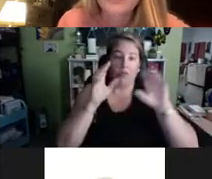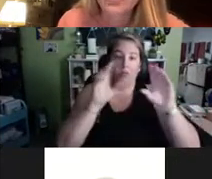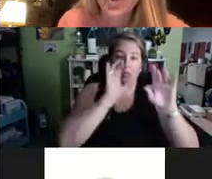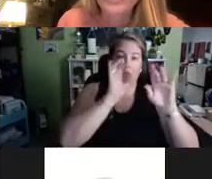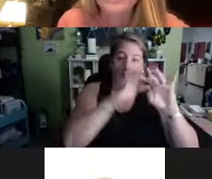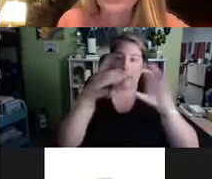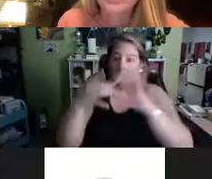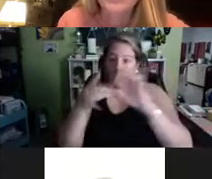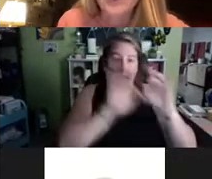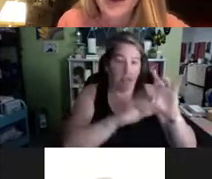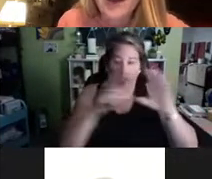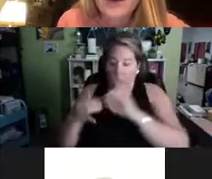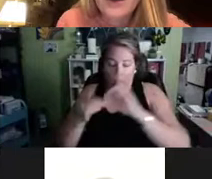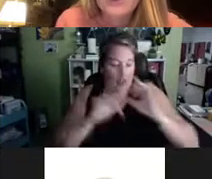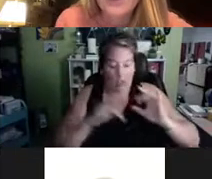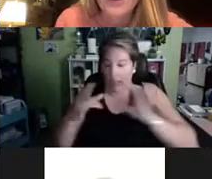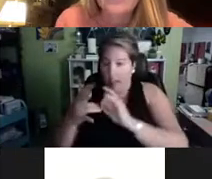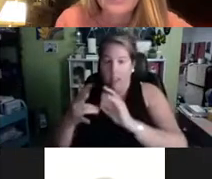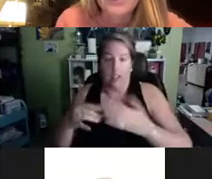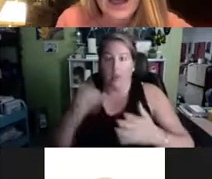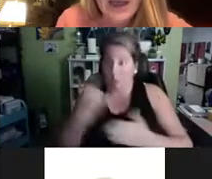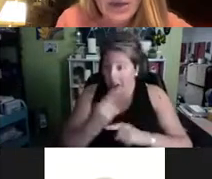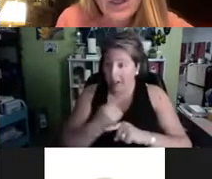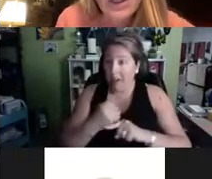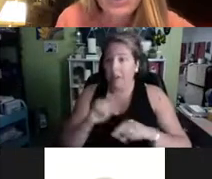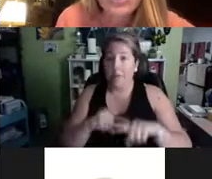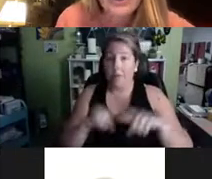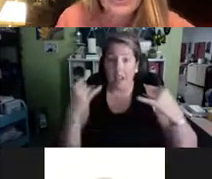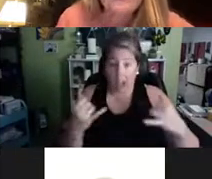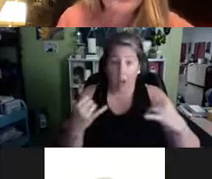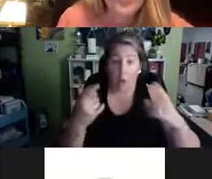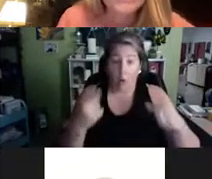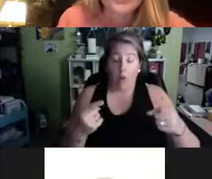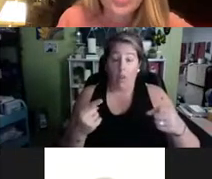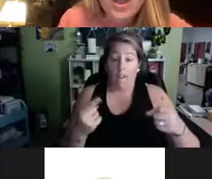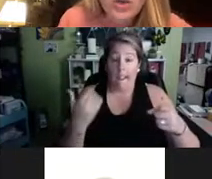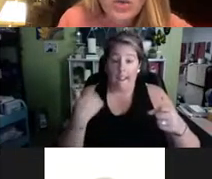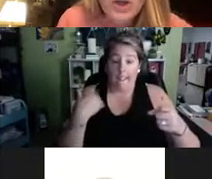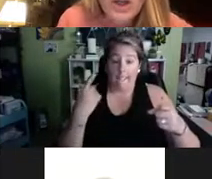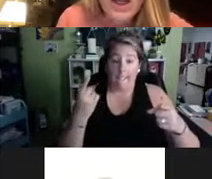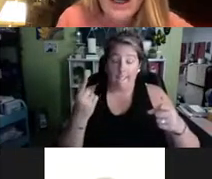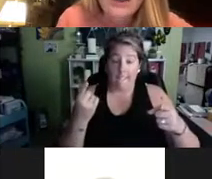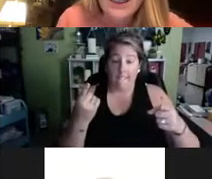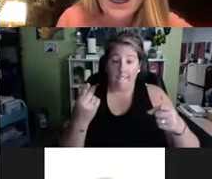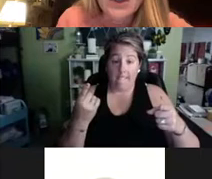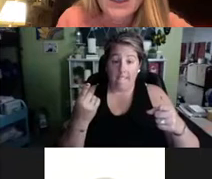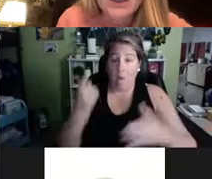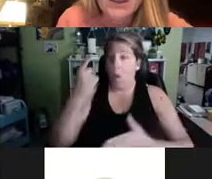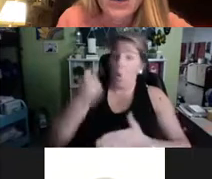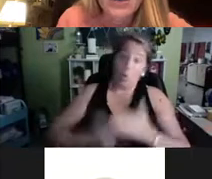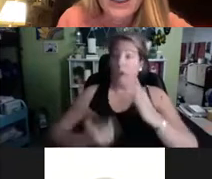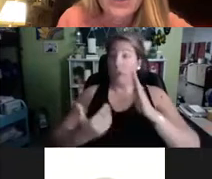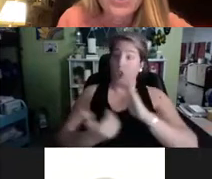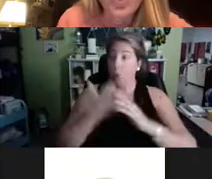because you never know what someone's going to click on. Like now you could have what's new and take out